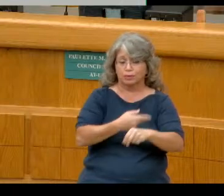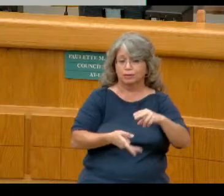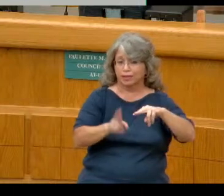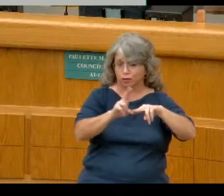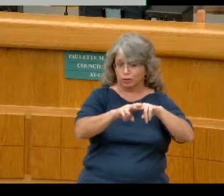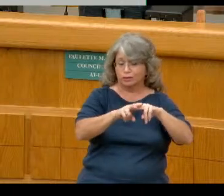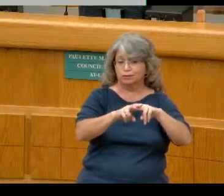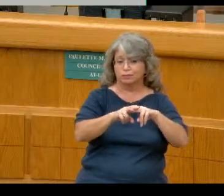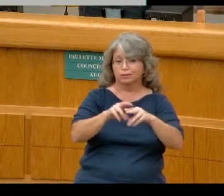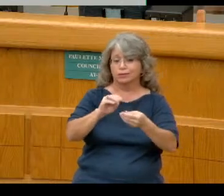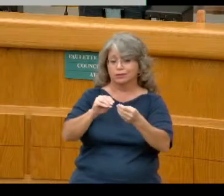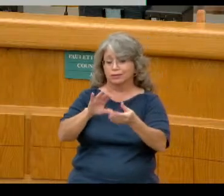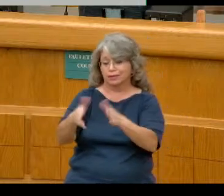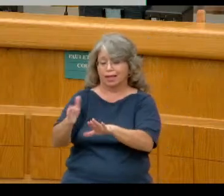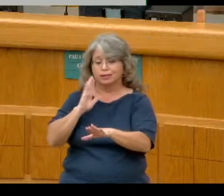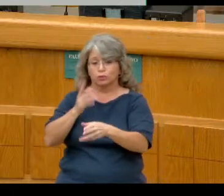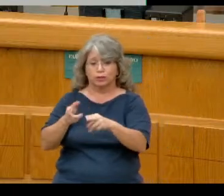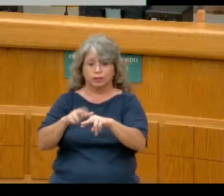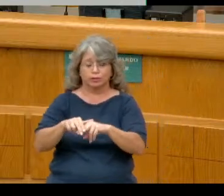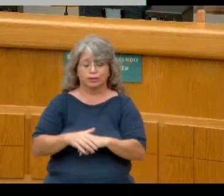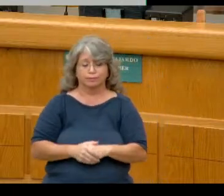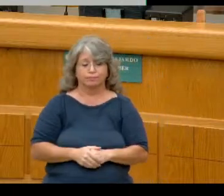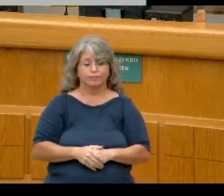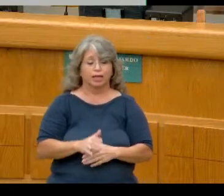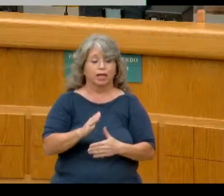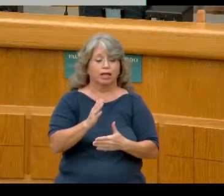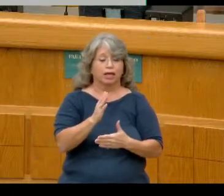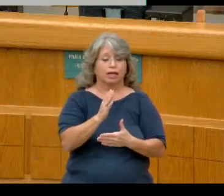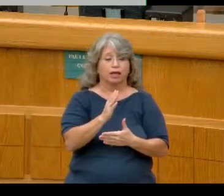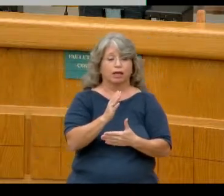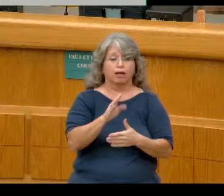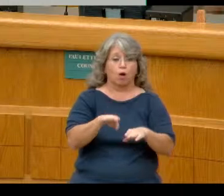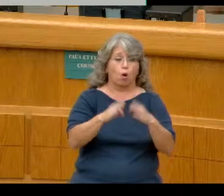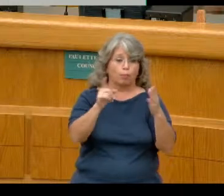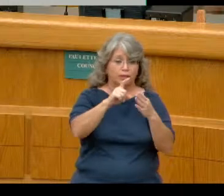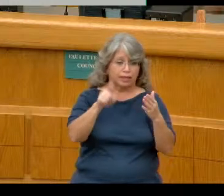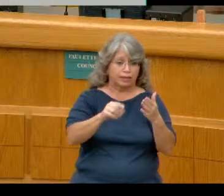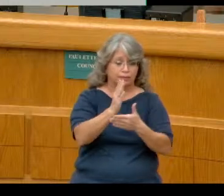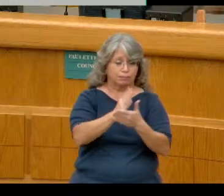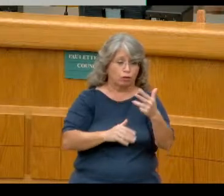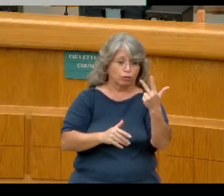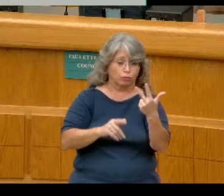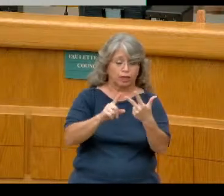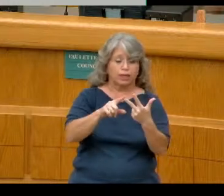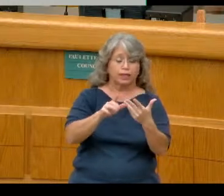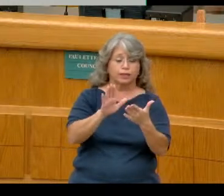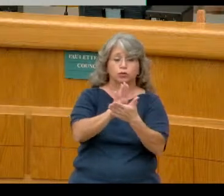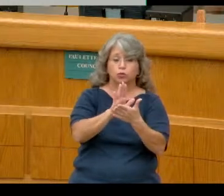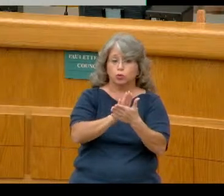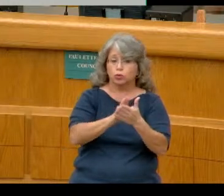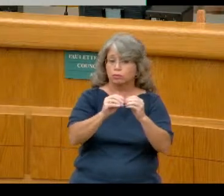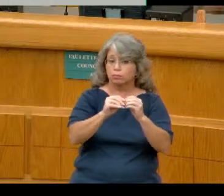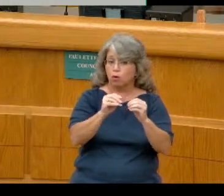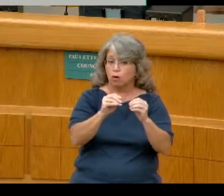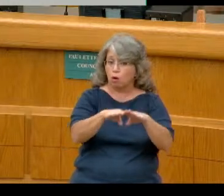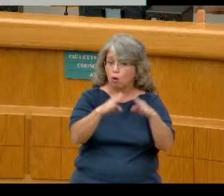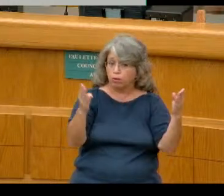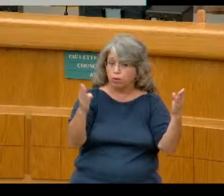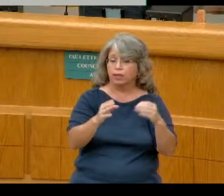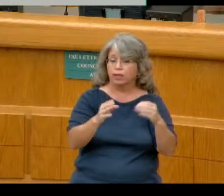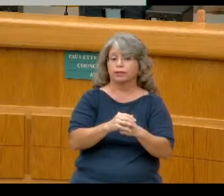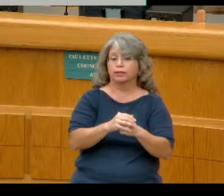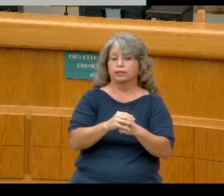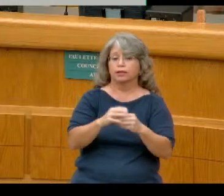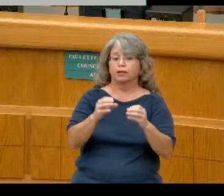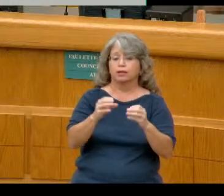Texas Phase 3, schools are opening up more face-to-face. The weather's cooling down, so people are spending more time inside. All